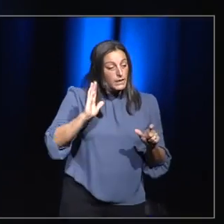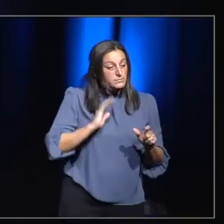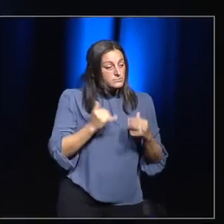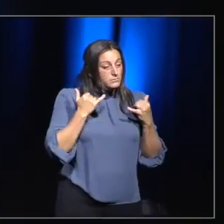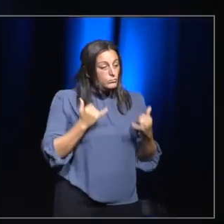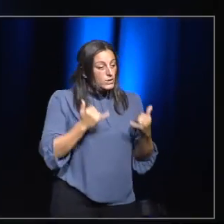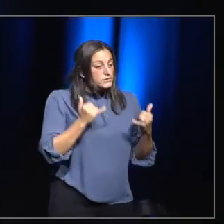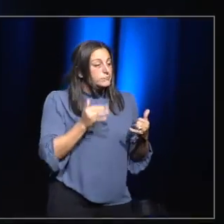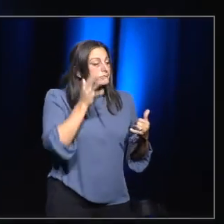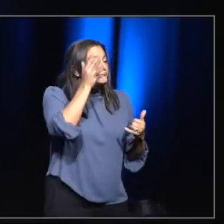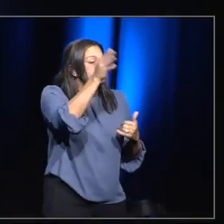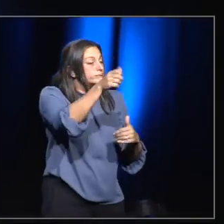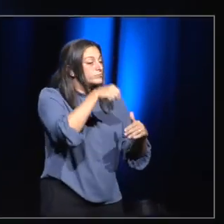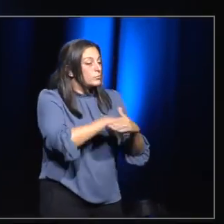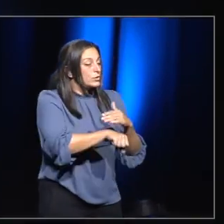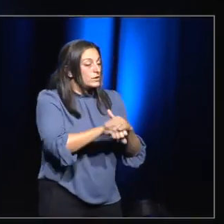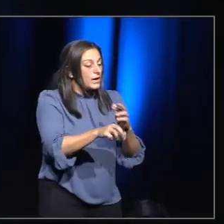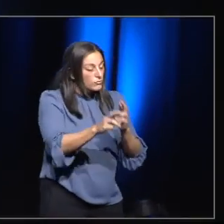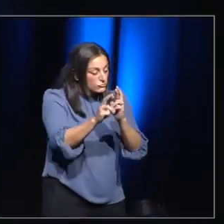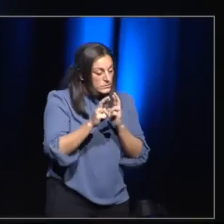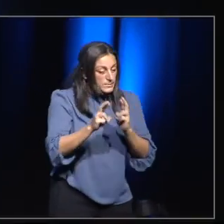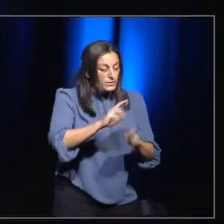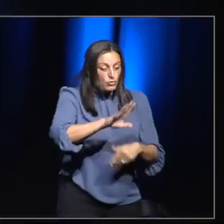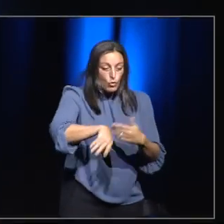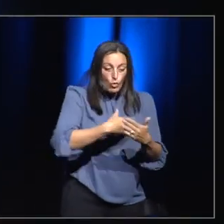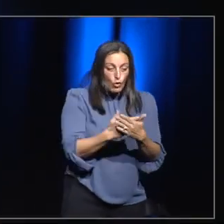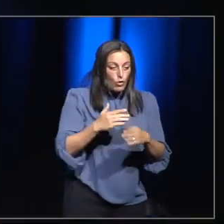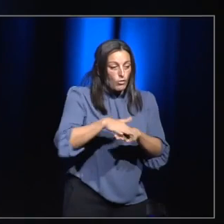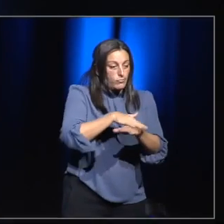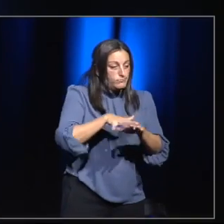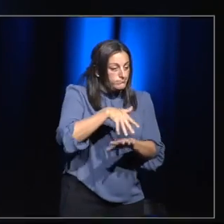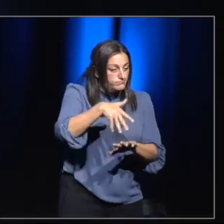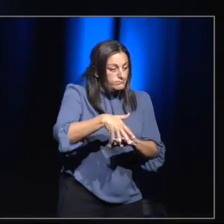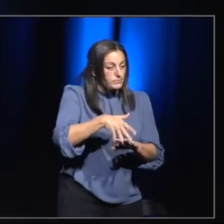extend the respect to all First Nations peoples here today.